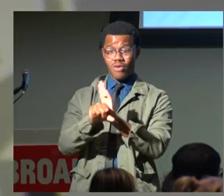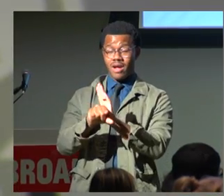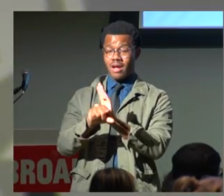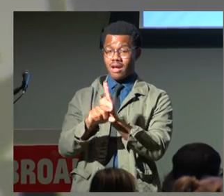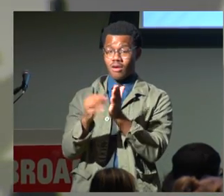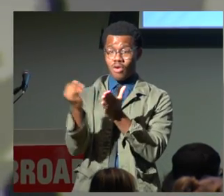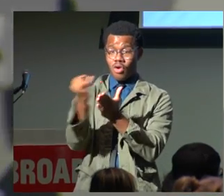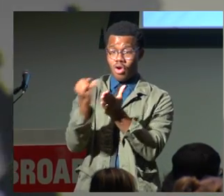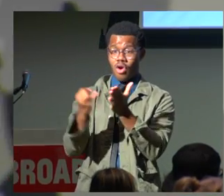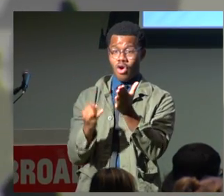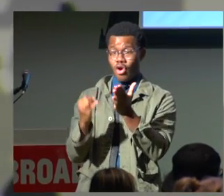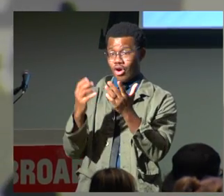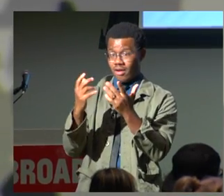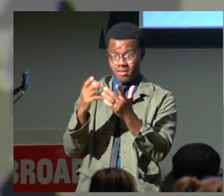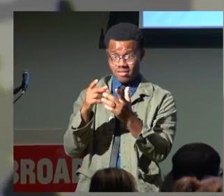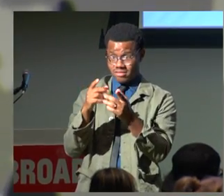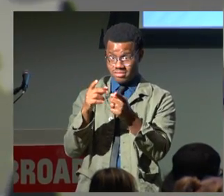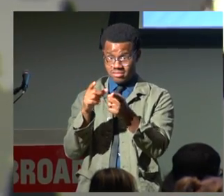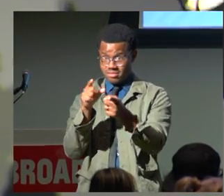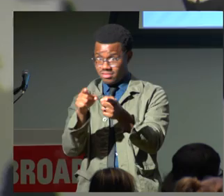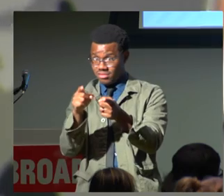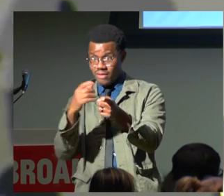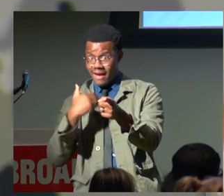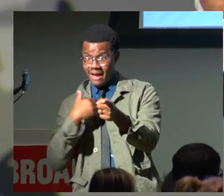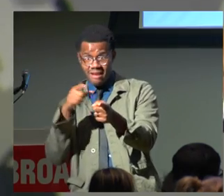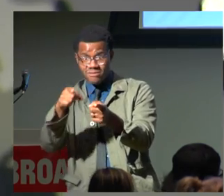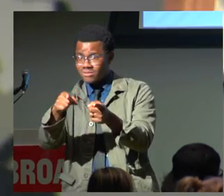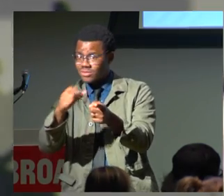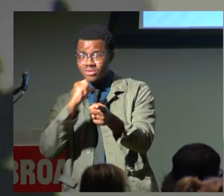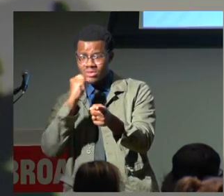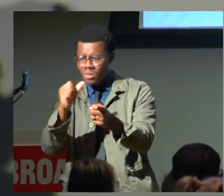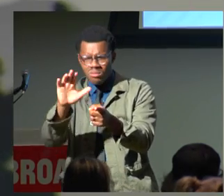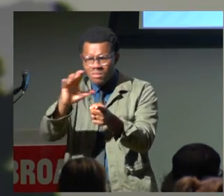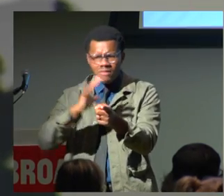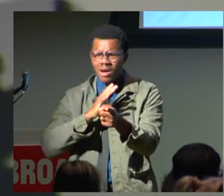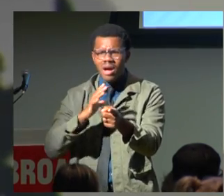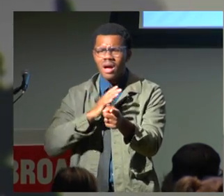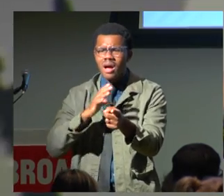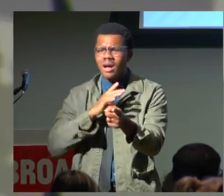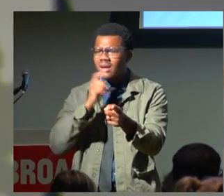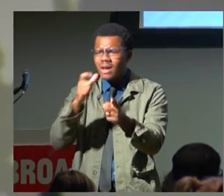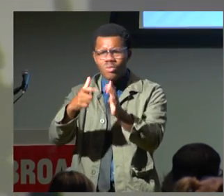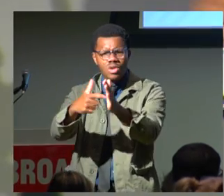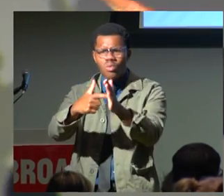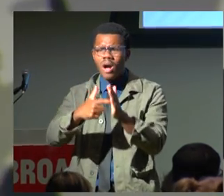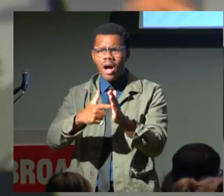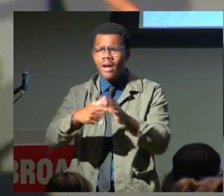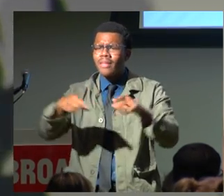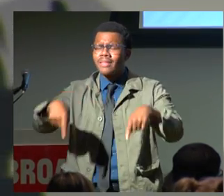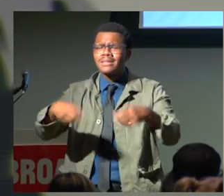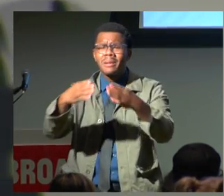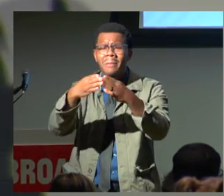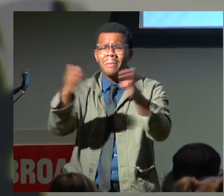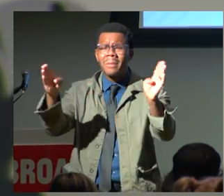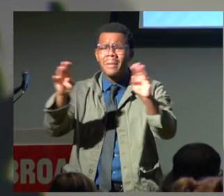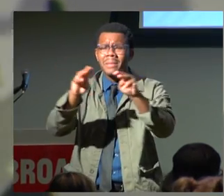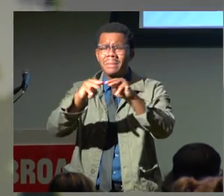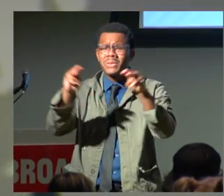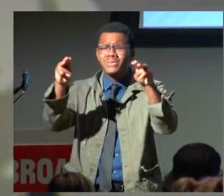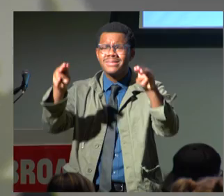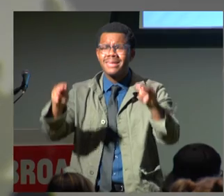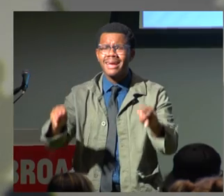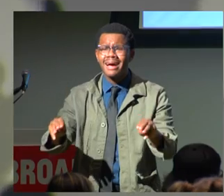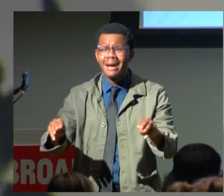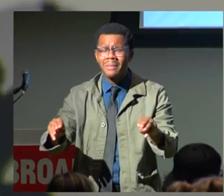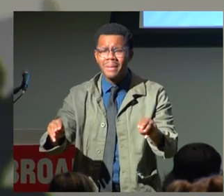and that should not be required. It's in a public museum. It's open to the public. That means